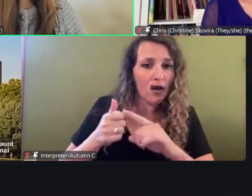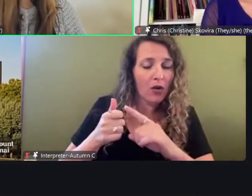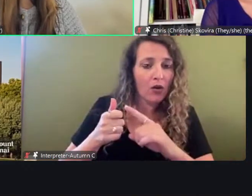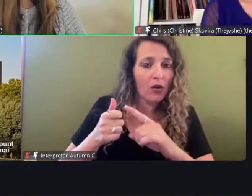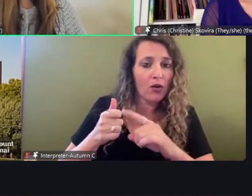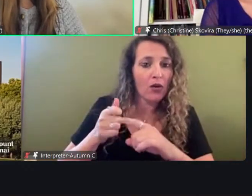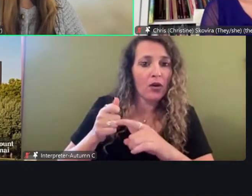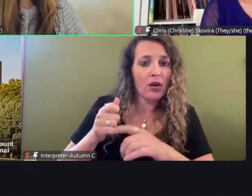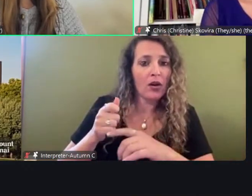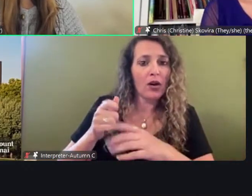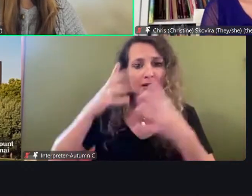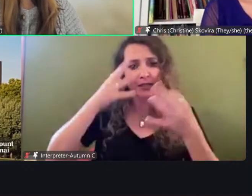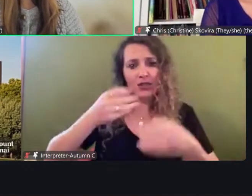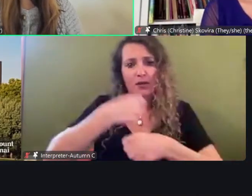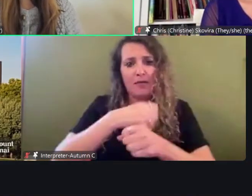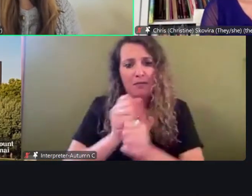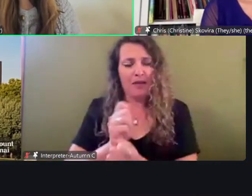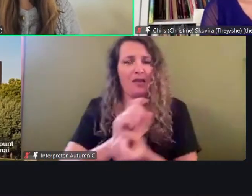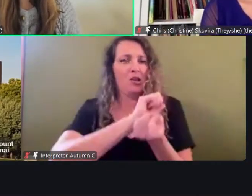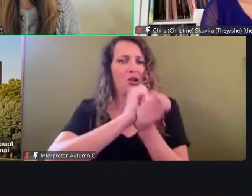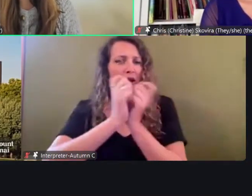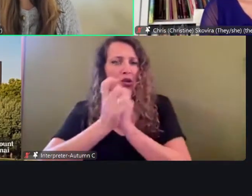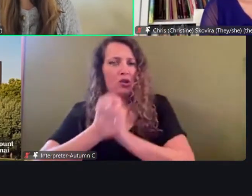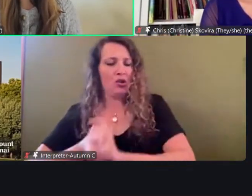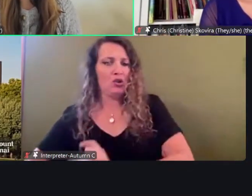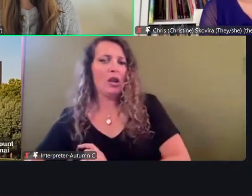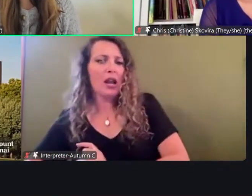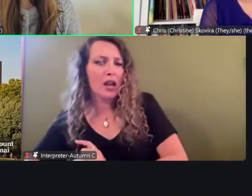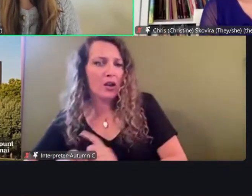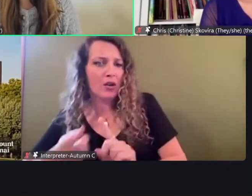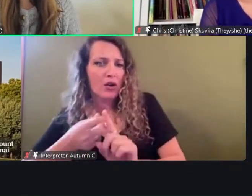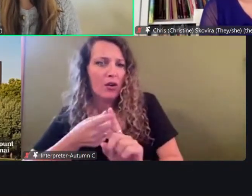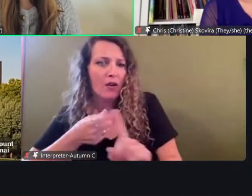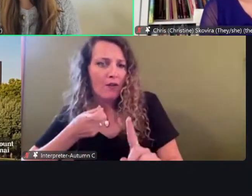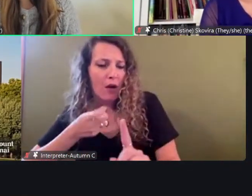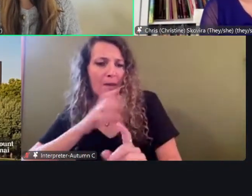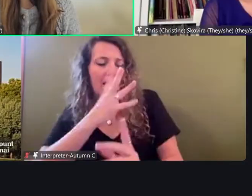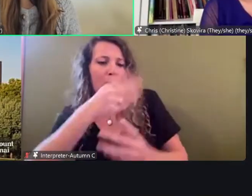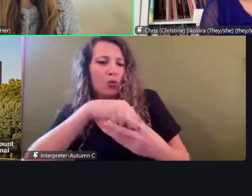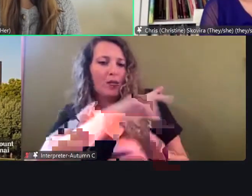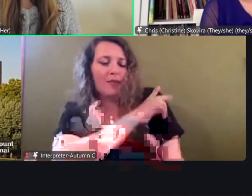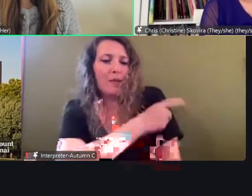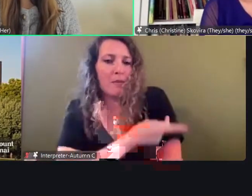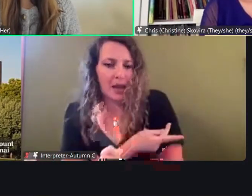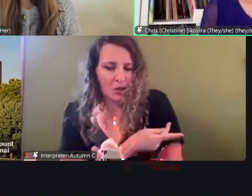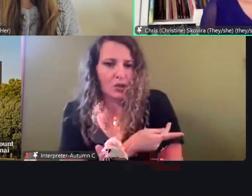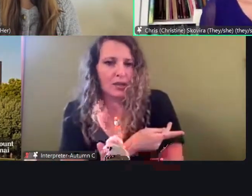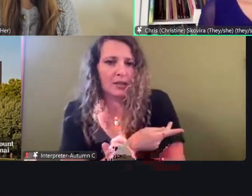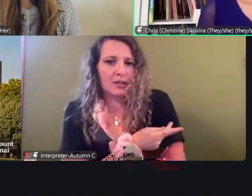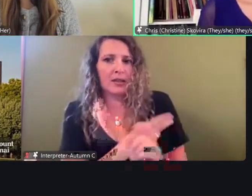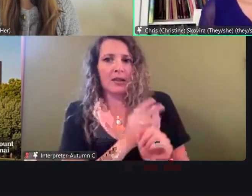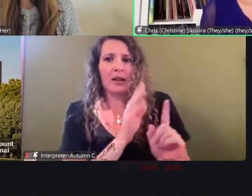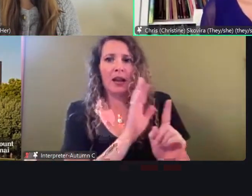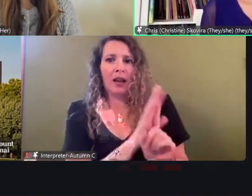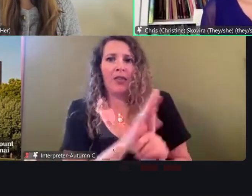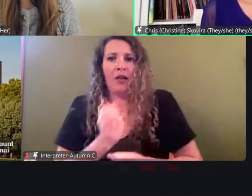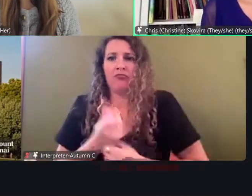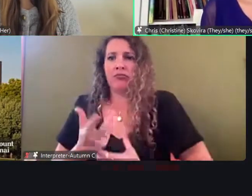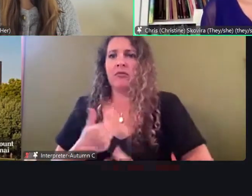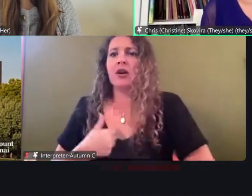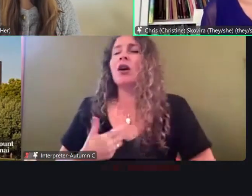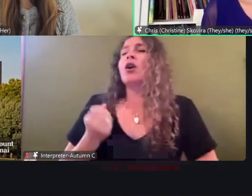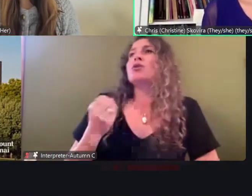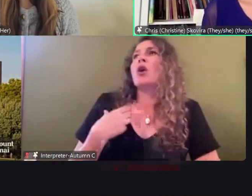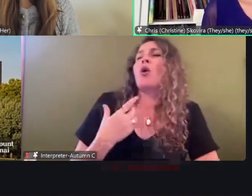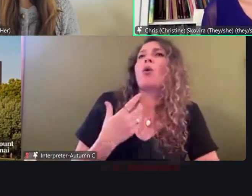decision-making? And what are the implications for patient care? Studies have shown, and this